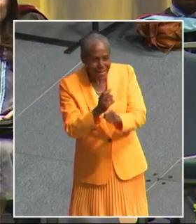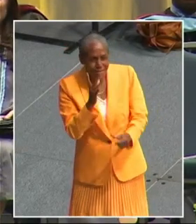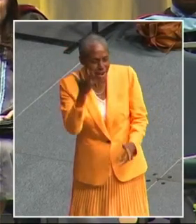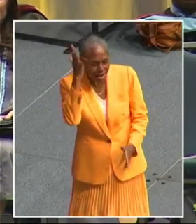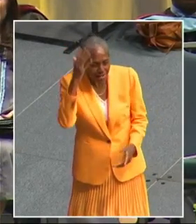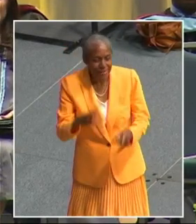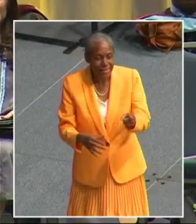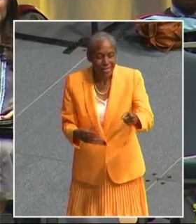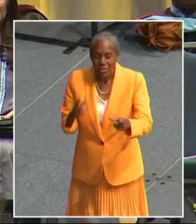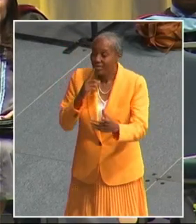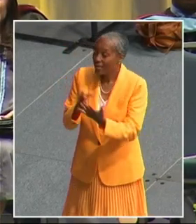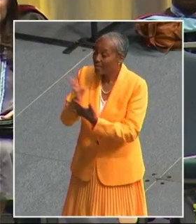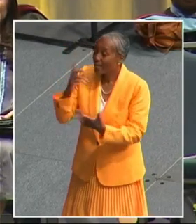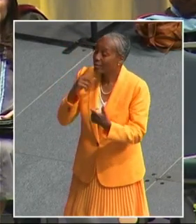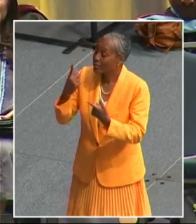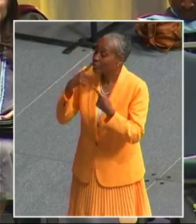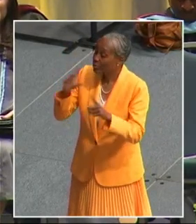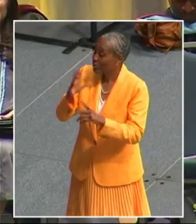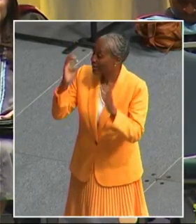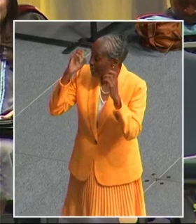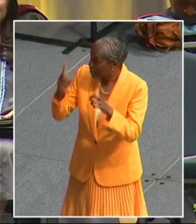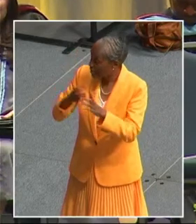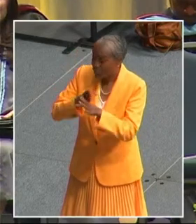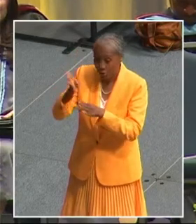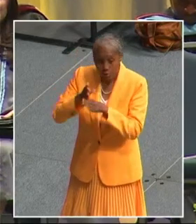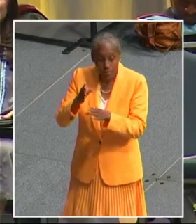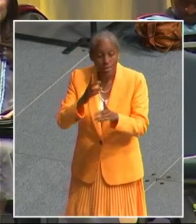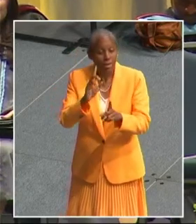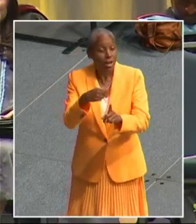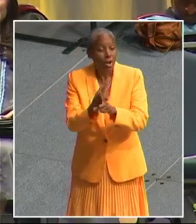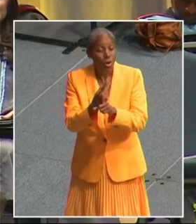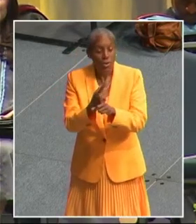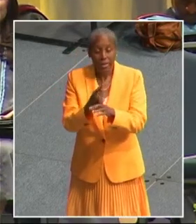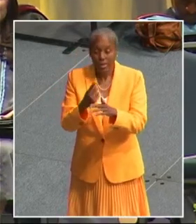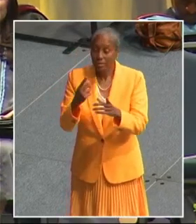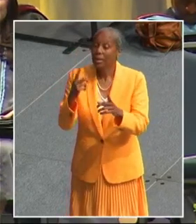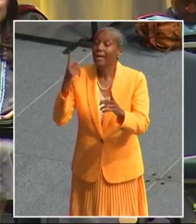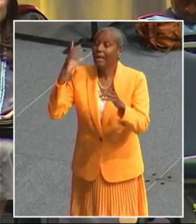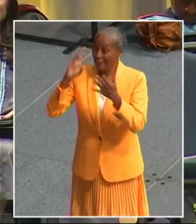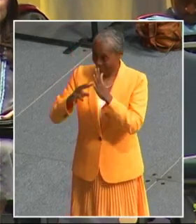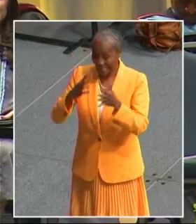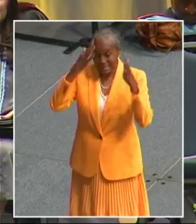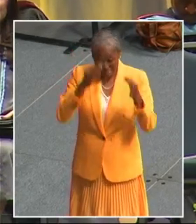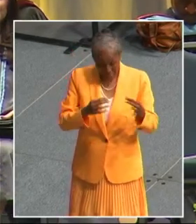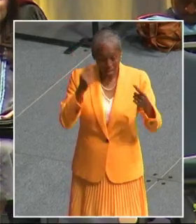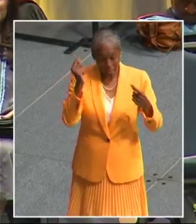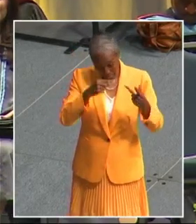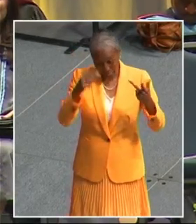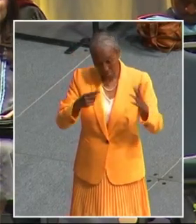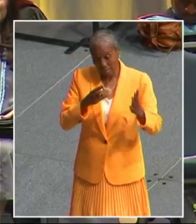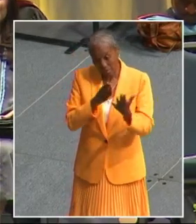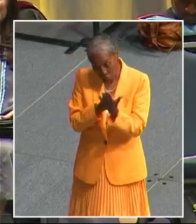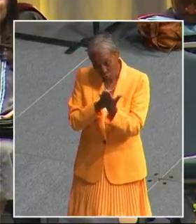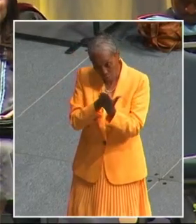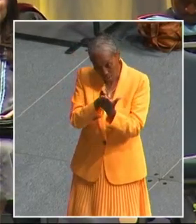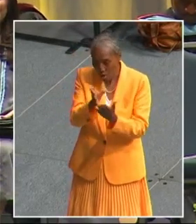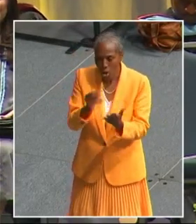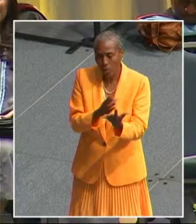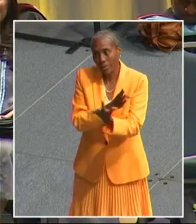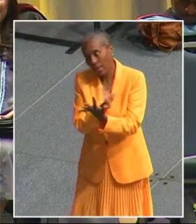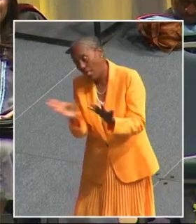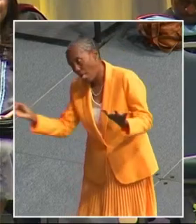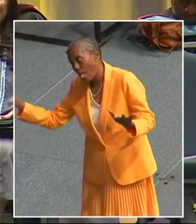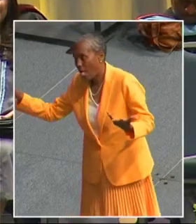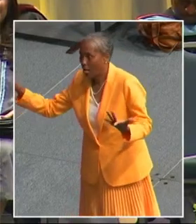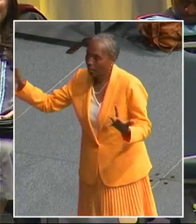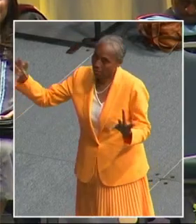know that the path to achieving your education and career is not always a straight line. And while your path might each look different, the